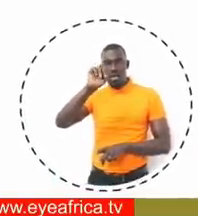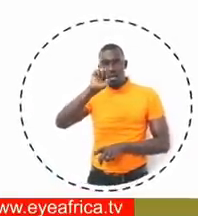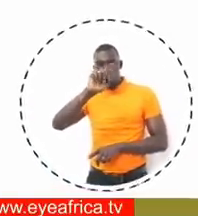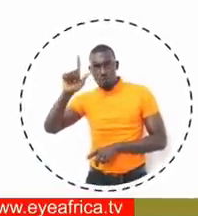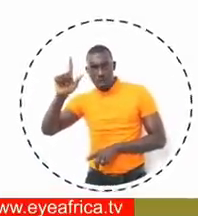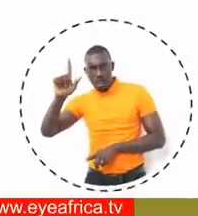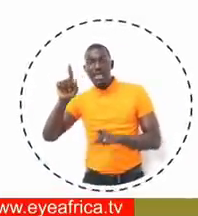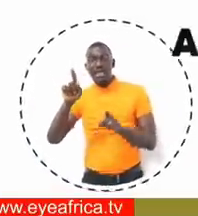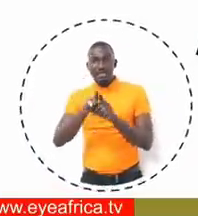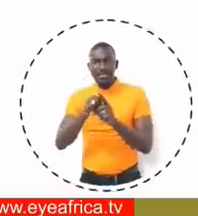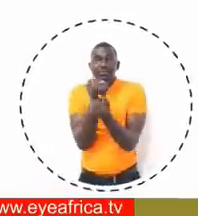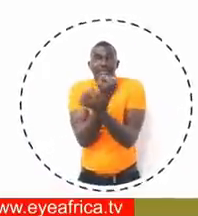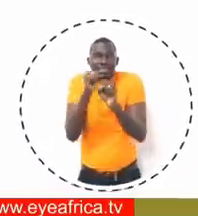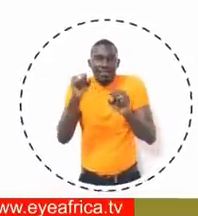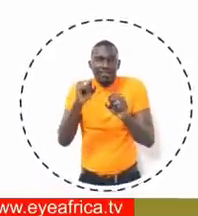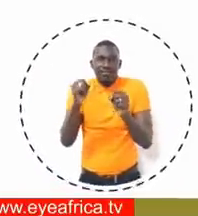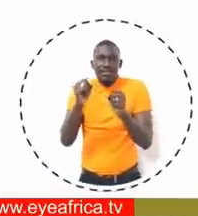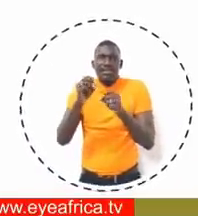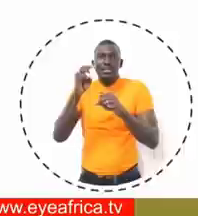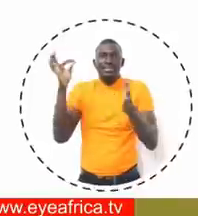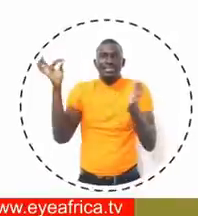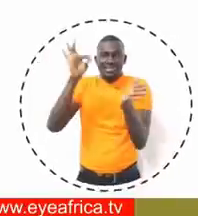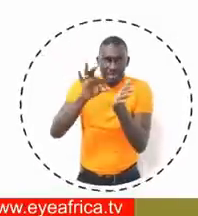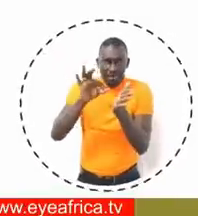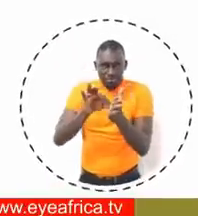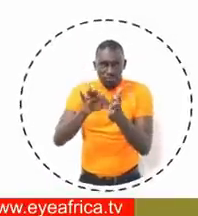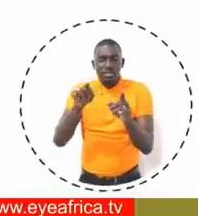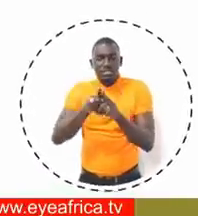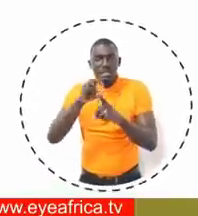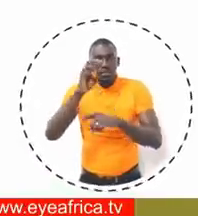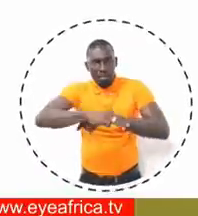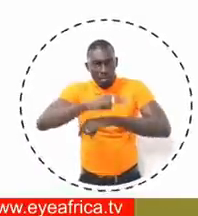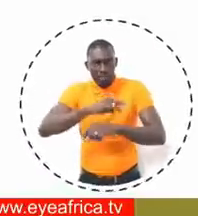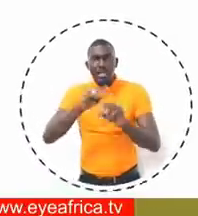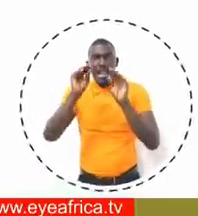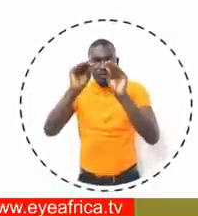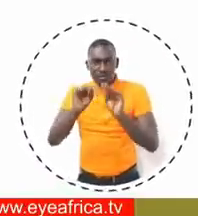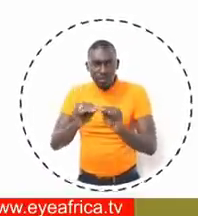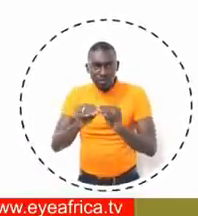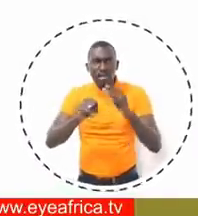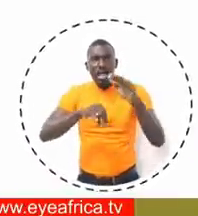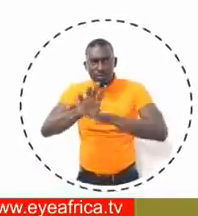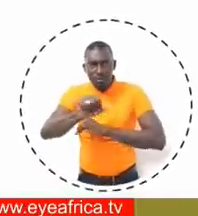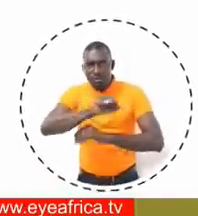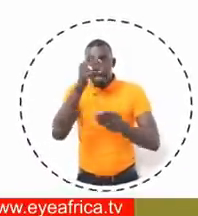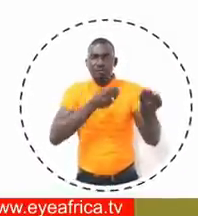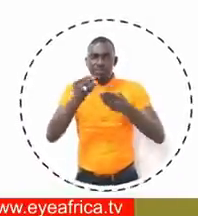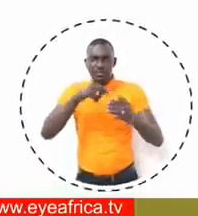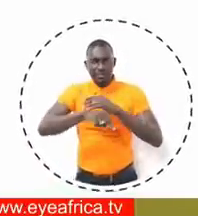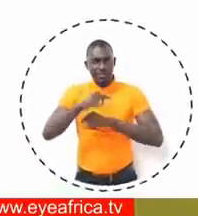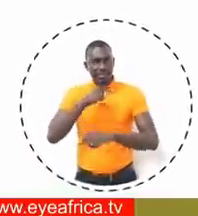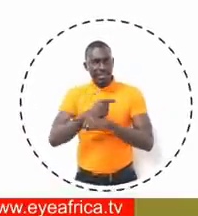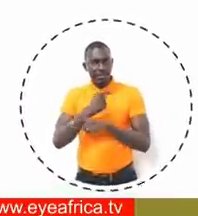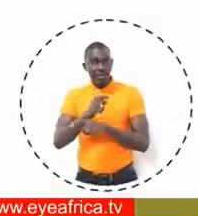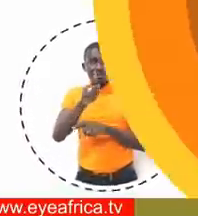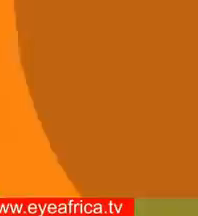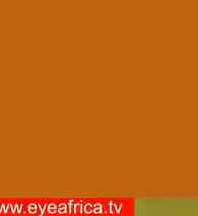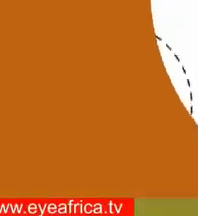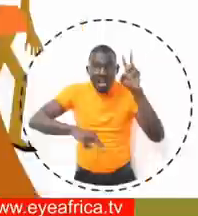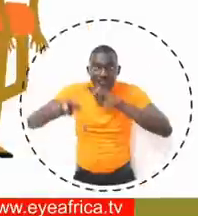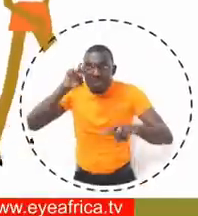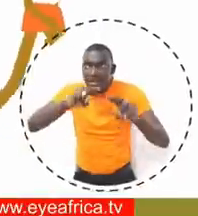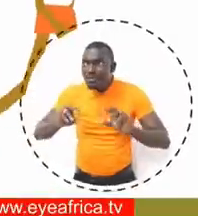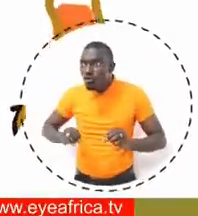Tamo Kata Bantala Banko Kan Anin Bunda Kotongol Ning Isulata Foka Karanong Doku Nino Anin Julaya Gambia Banko